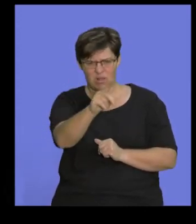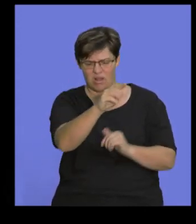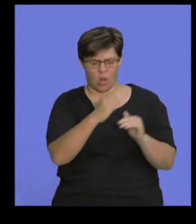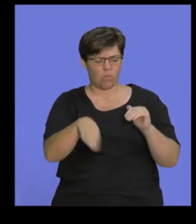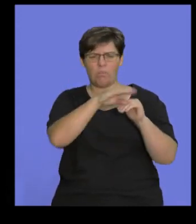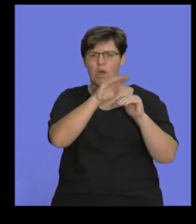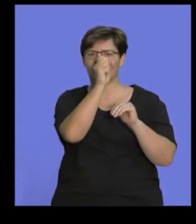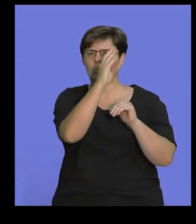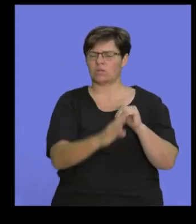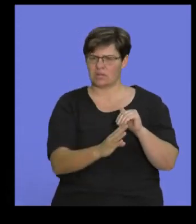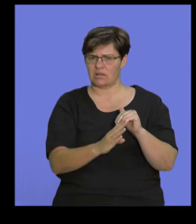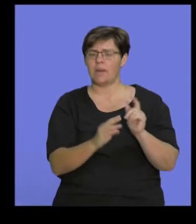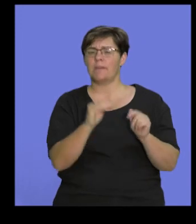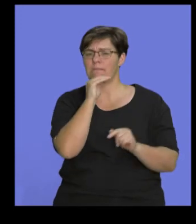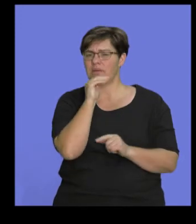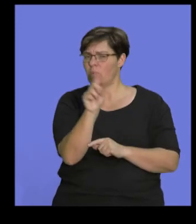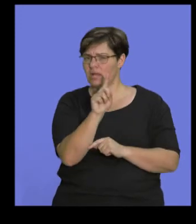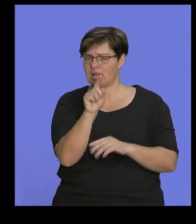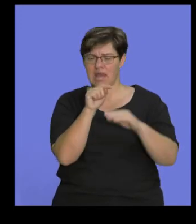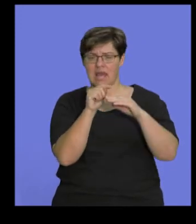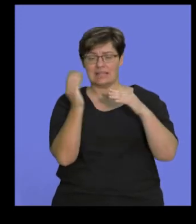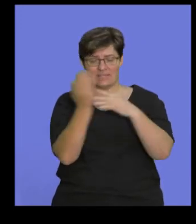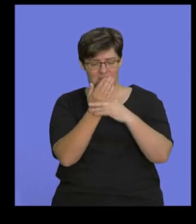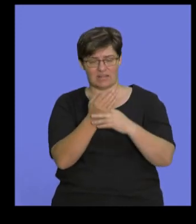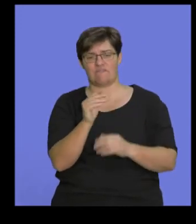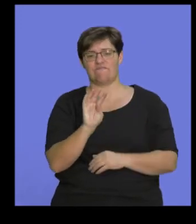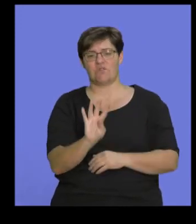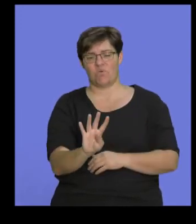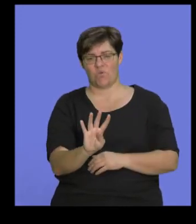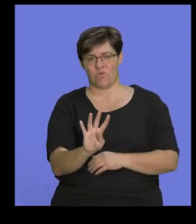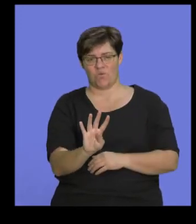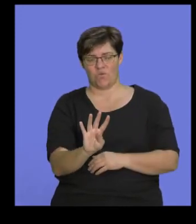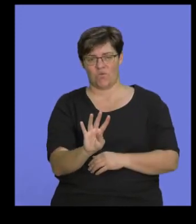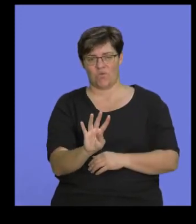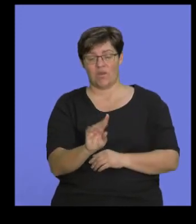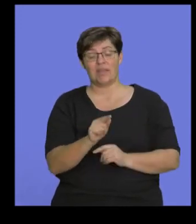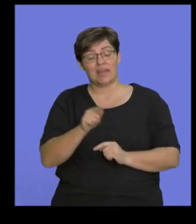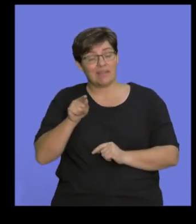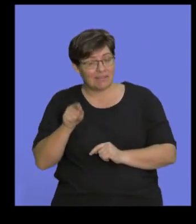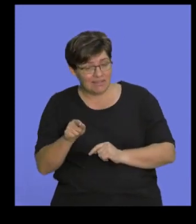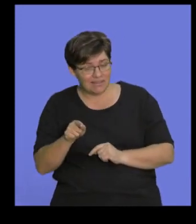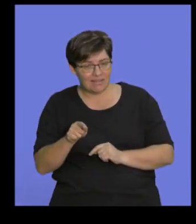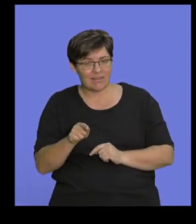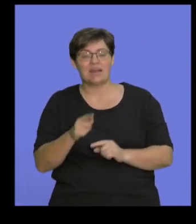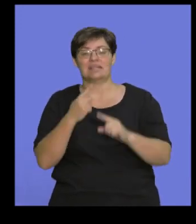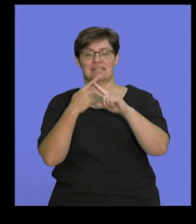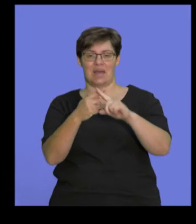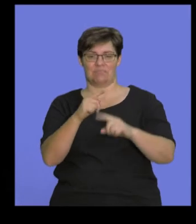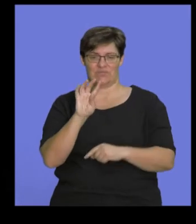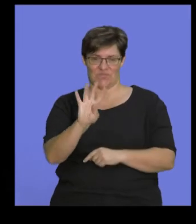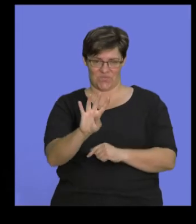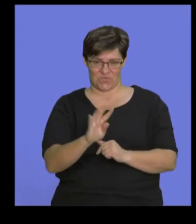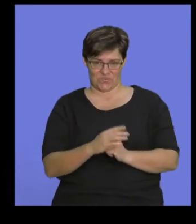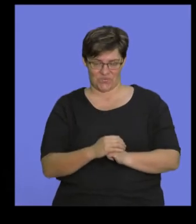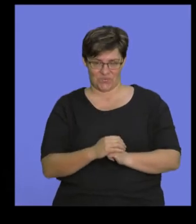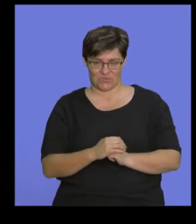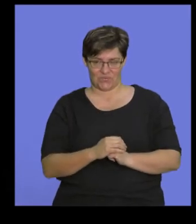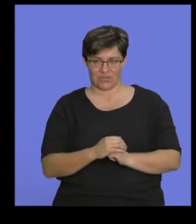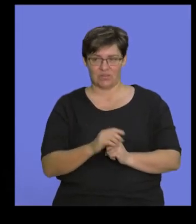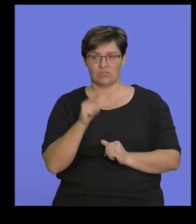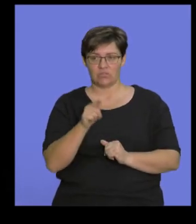divide by 4 there, and here I'm going to multiply by 4. So the calculation will then be A